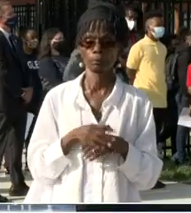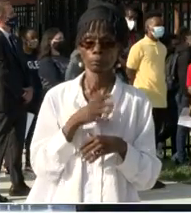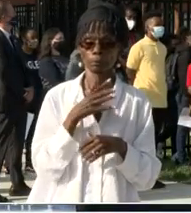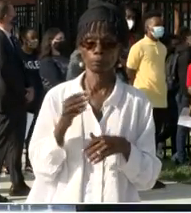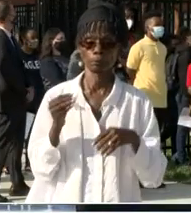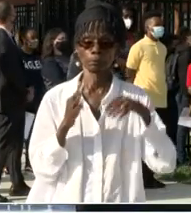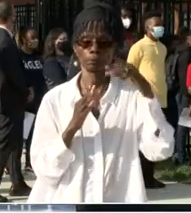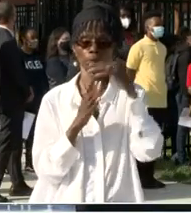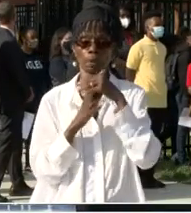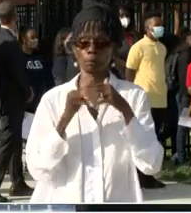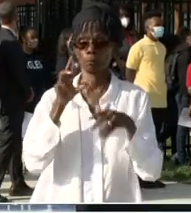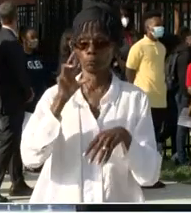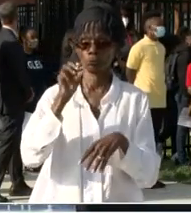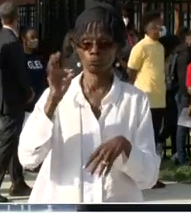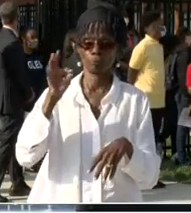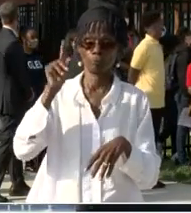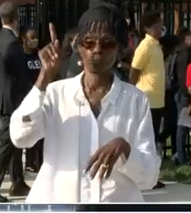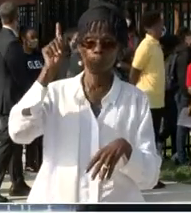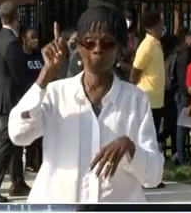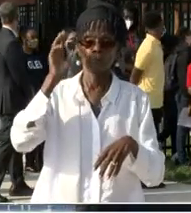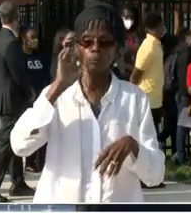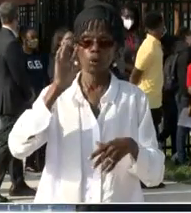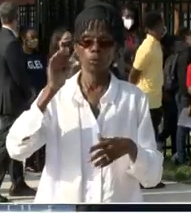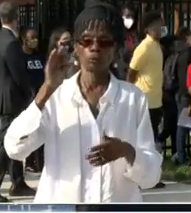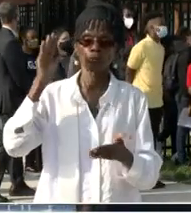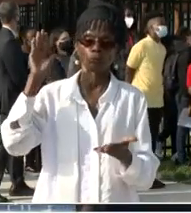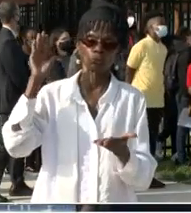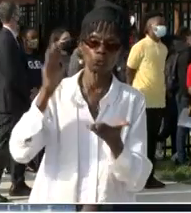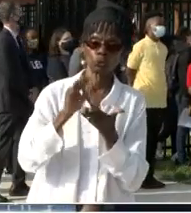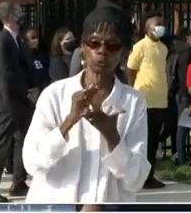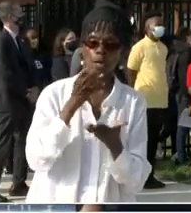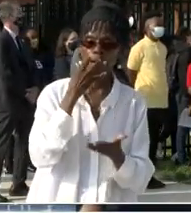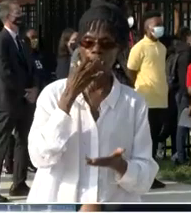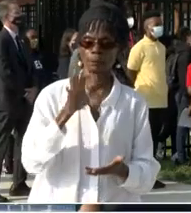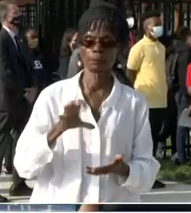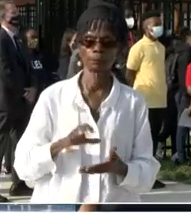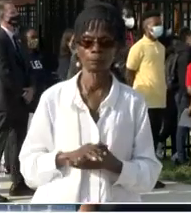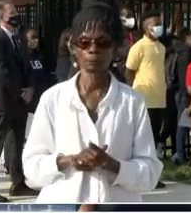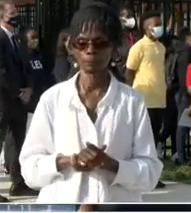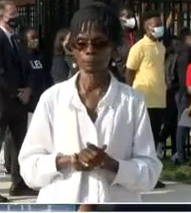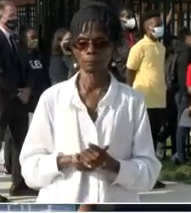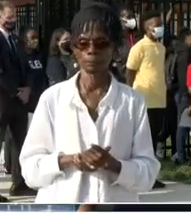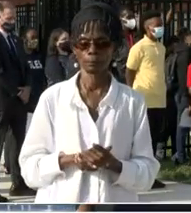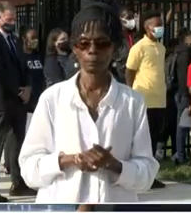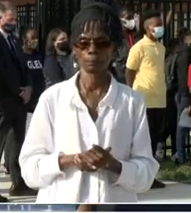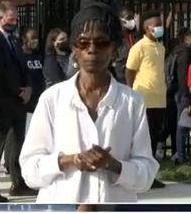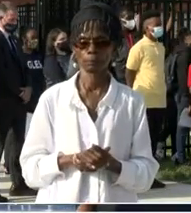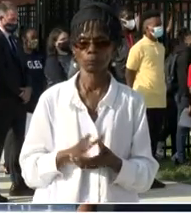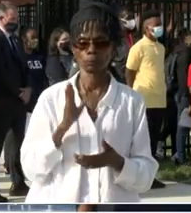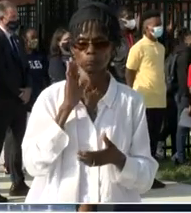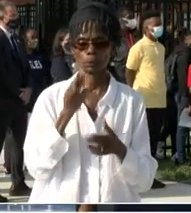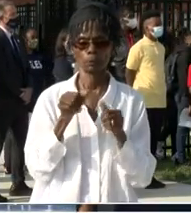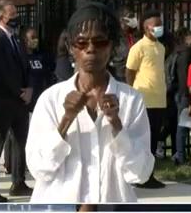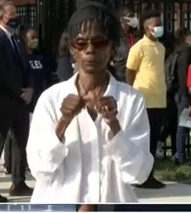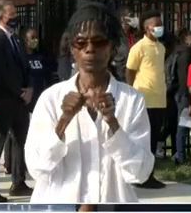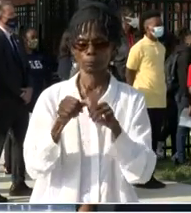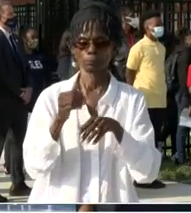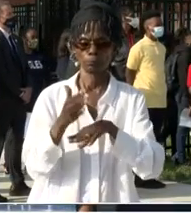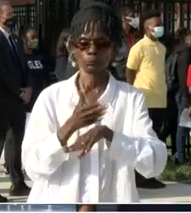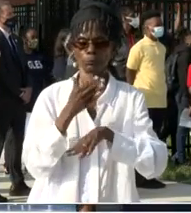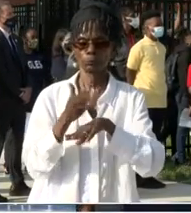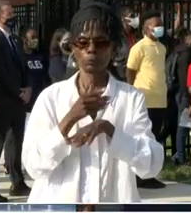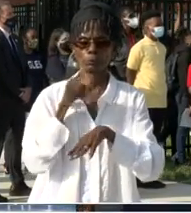help with heat island reduction, and we are anticipating the modernization of this site will be accepted for LEED